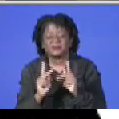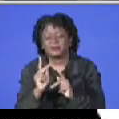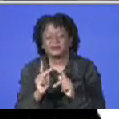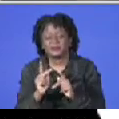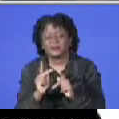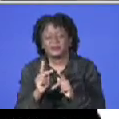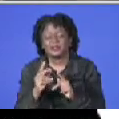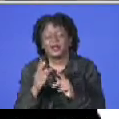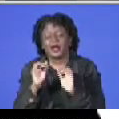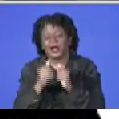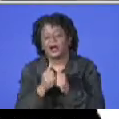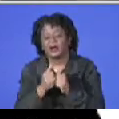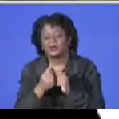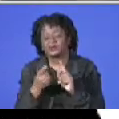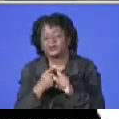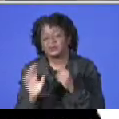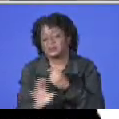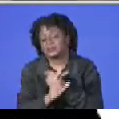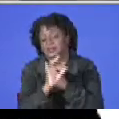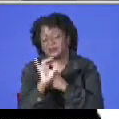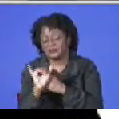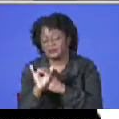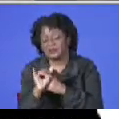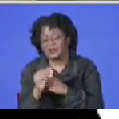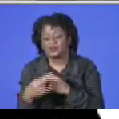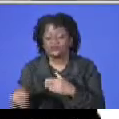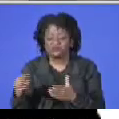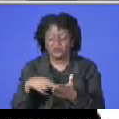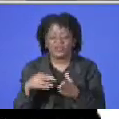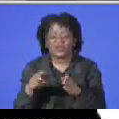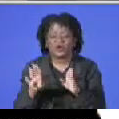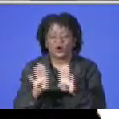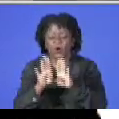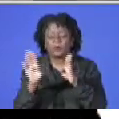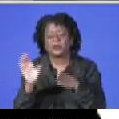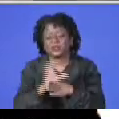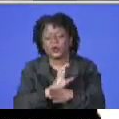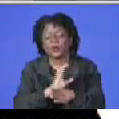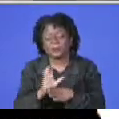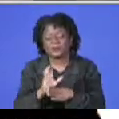actually reopen the commerce activity to help our economy out. Altavis Munnings, ZNS Network News.